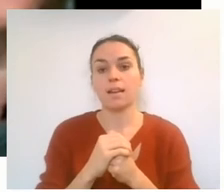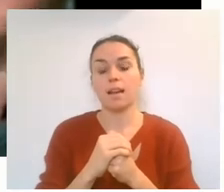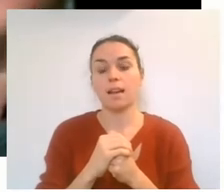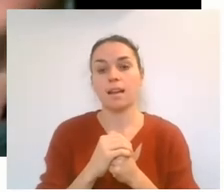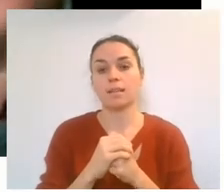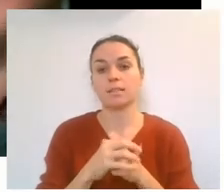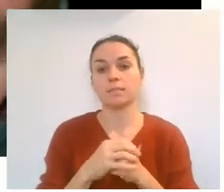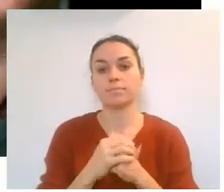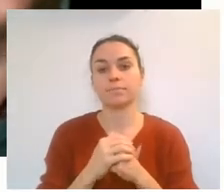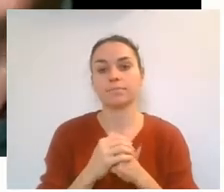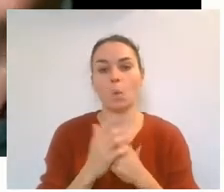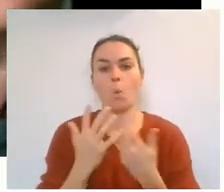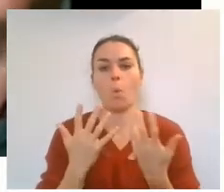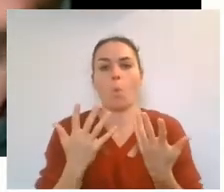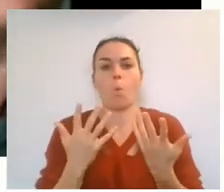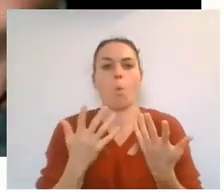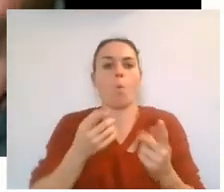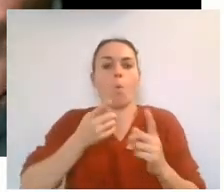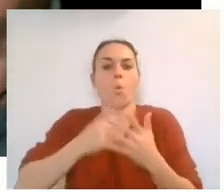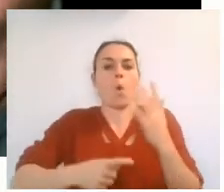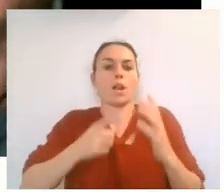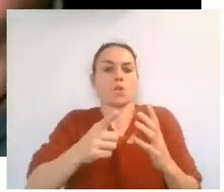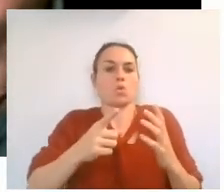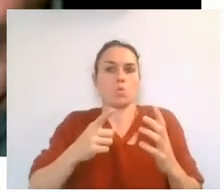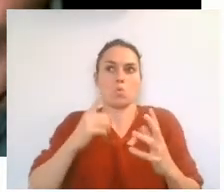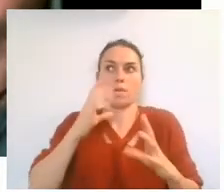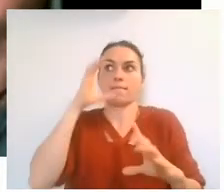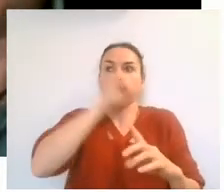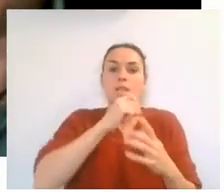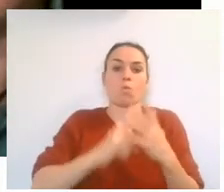years ago, what might they look like right now? Would they be,